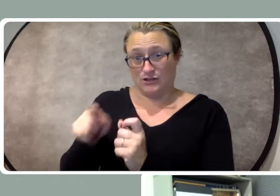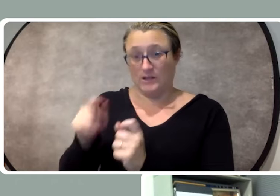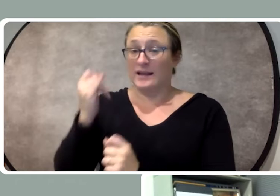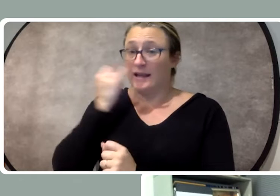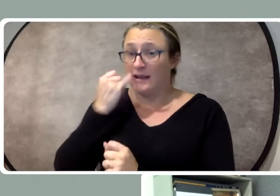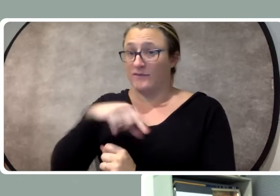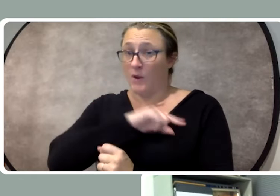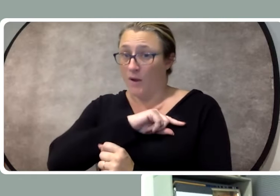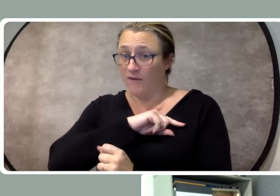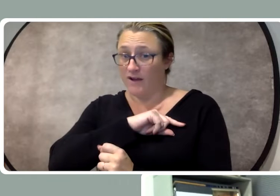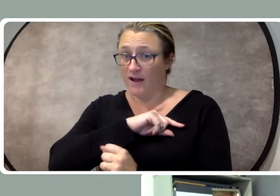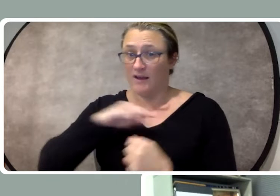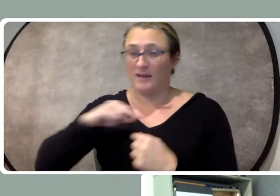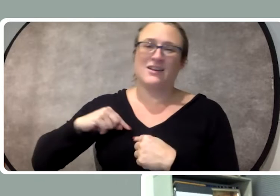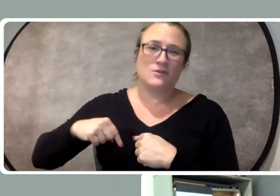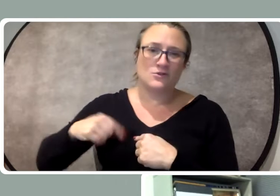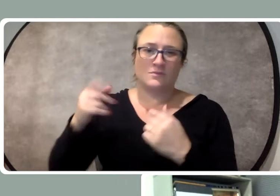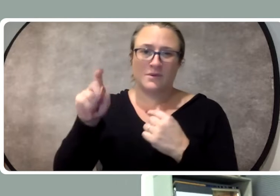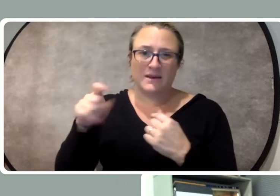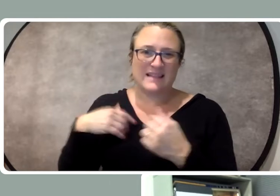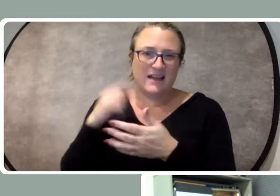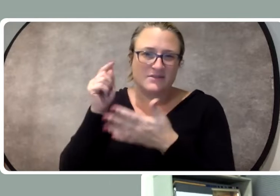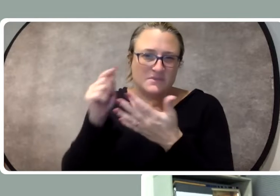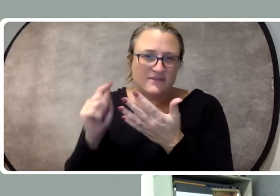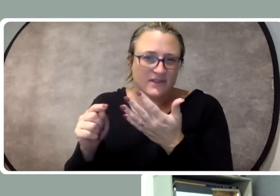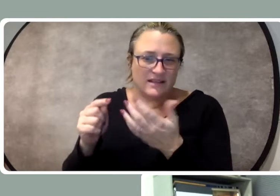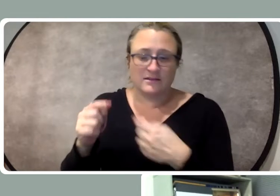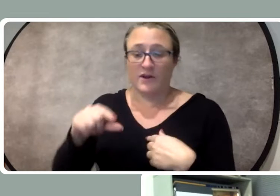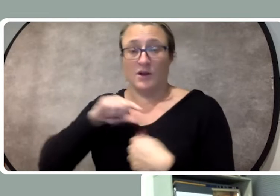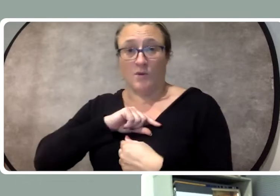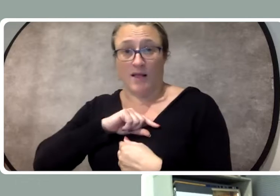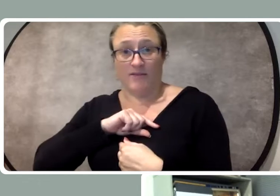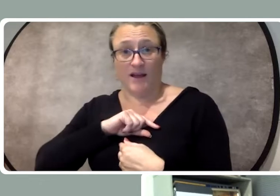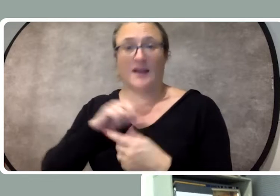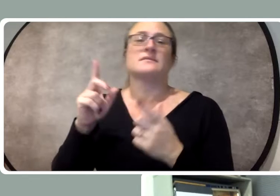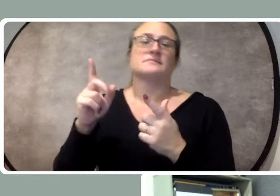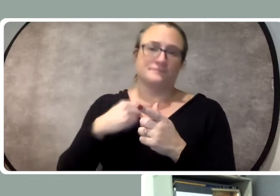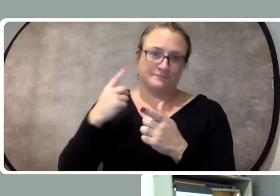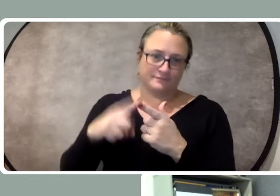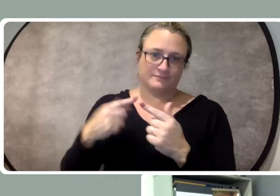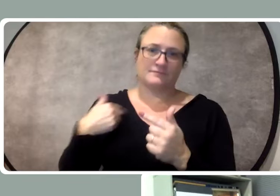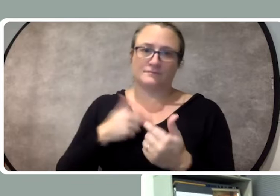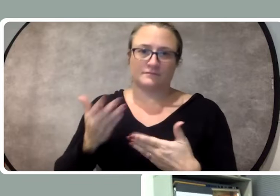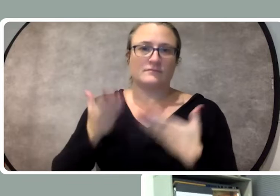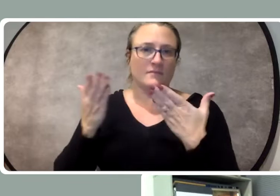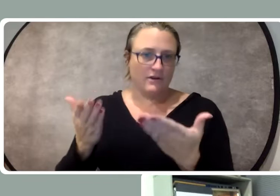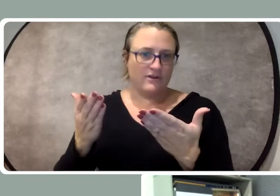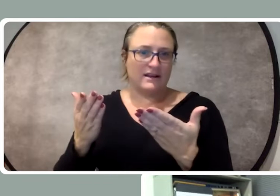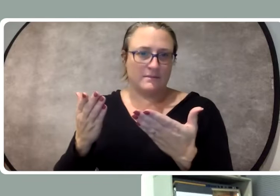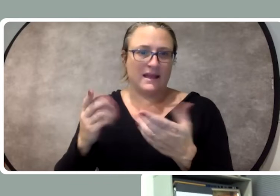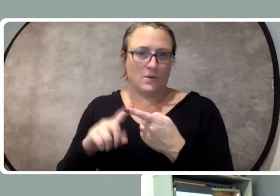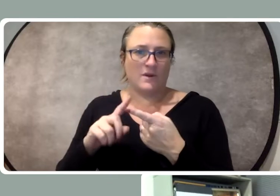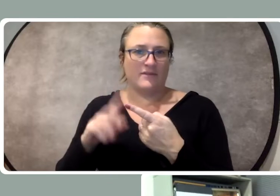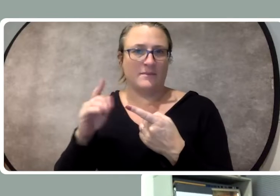and the tumor has to have certain characteristics to qualify, we are actually now recommending one of the PARP